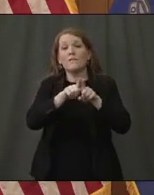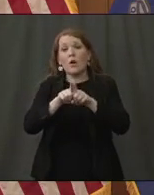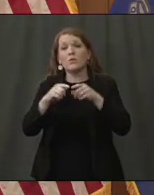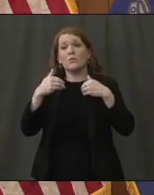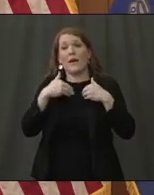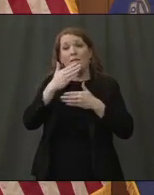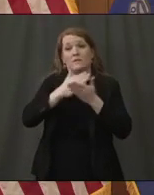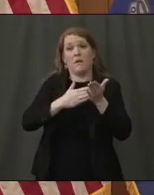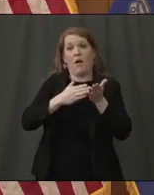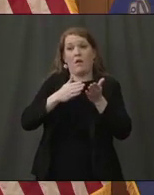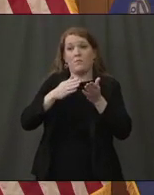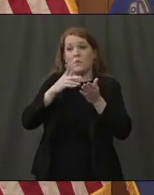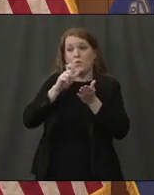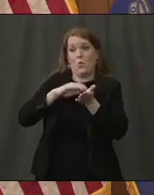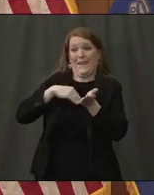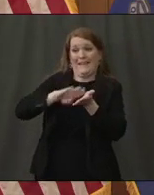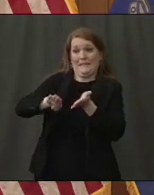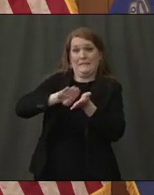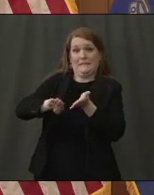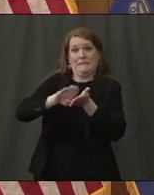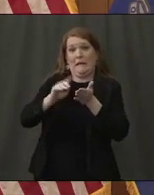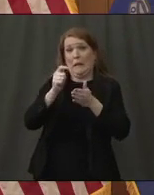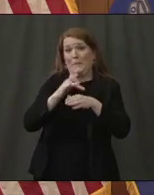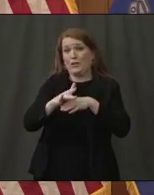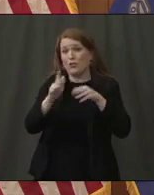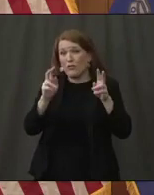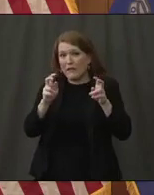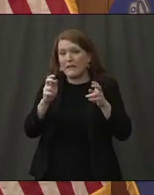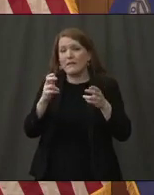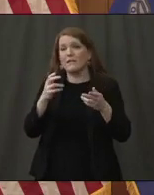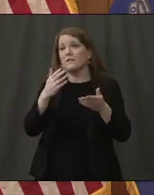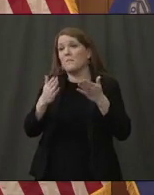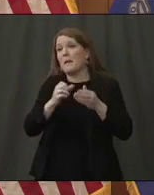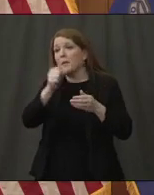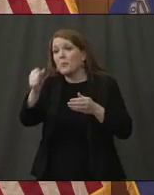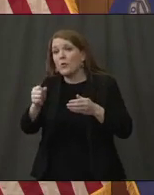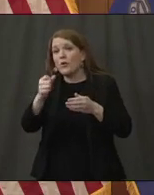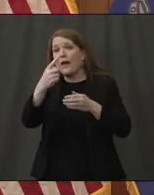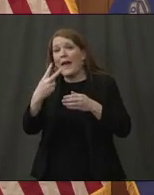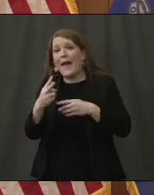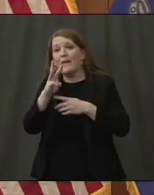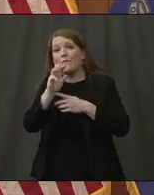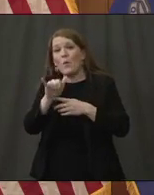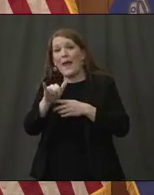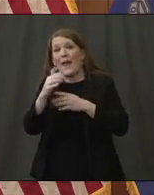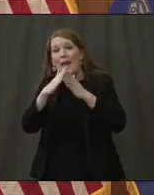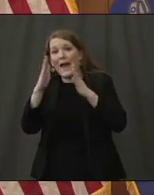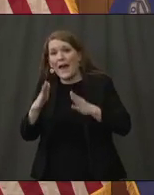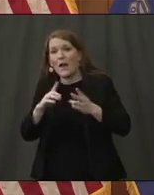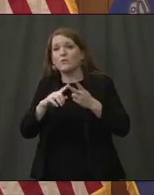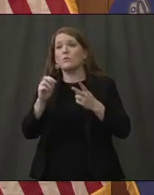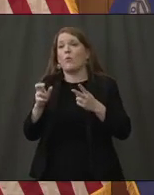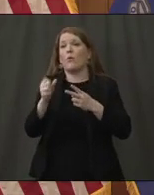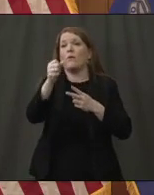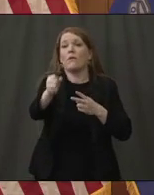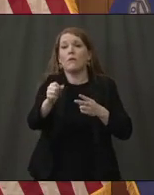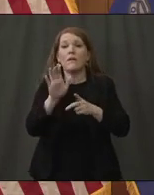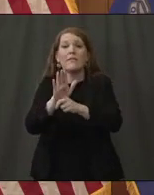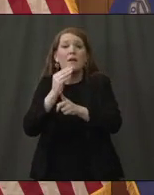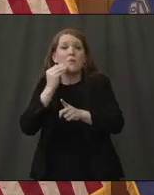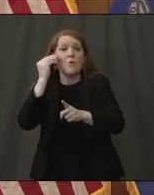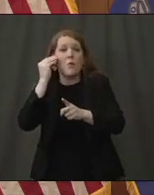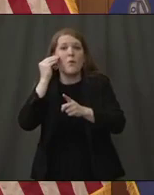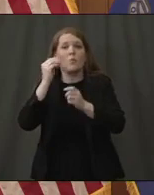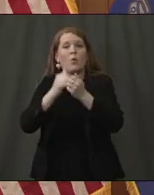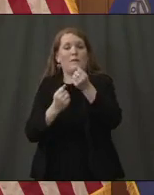placing people in halfway houses and returning people to their homes with a sponsor under the supervision of an agency parole